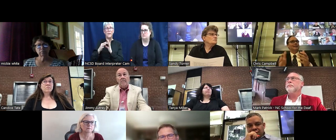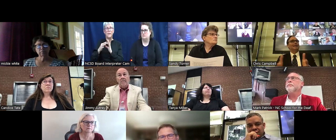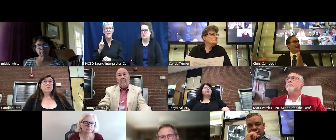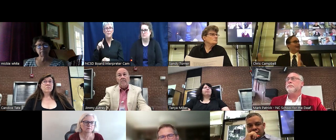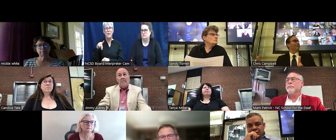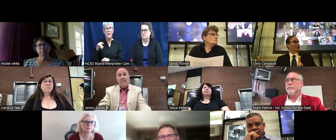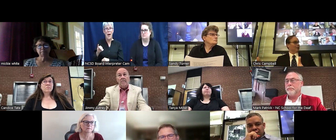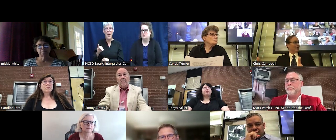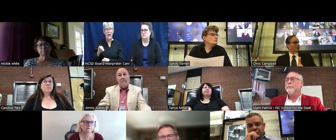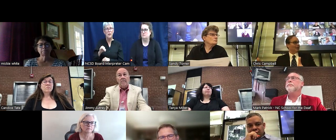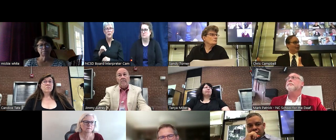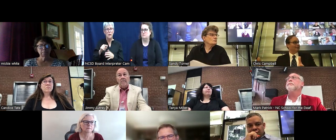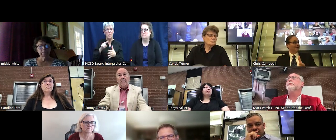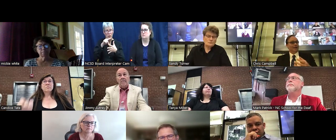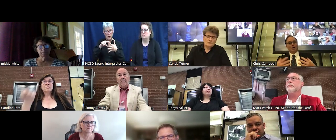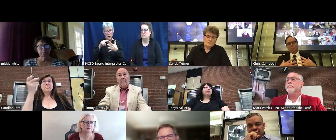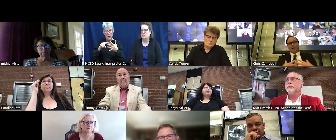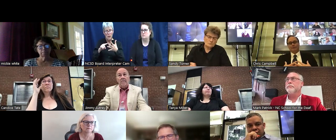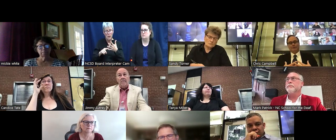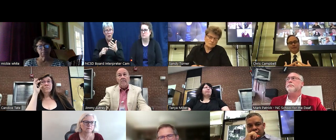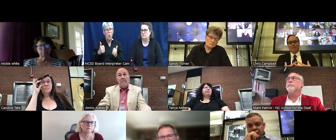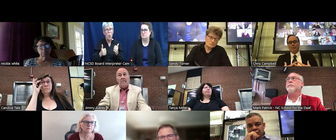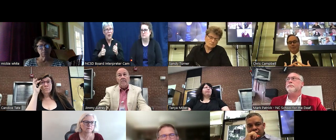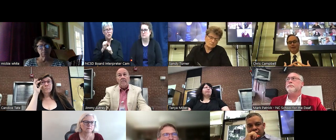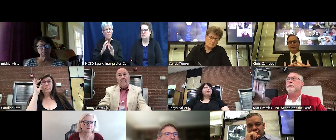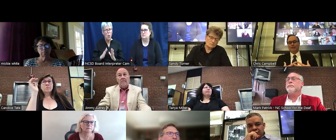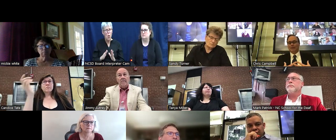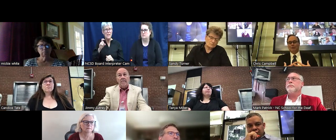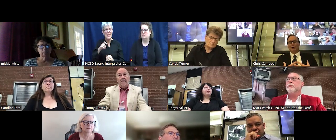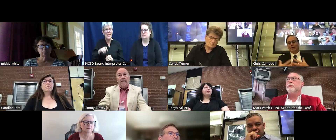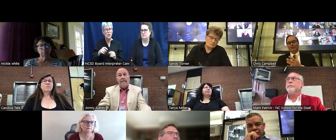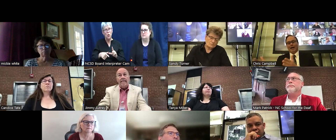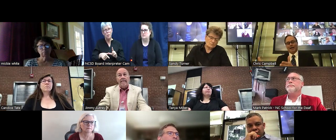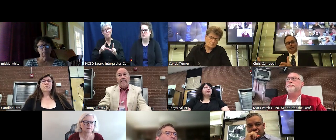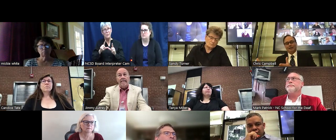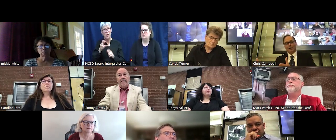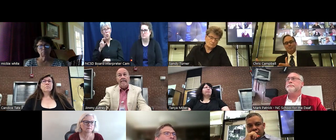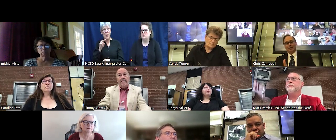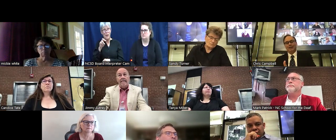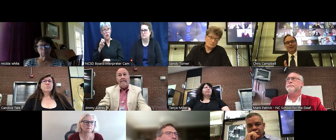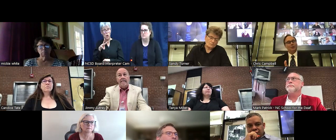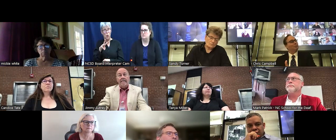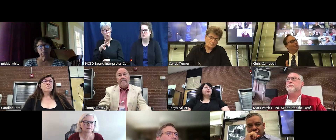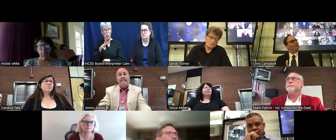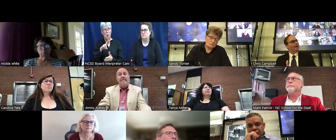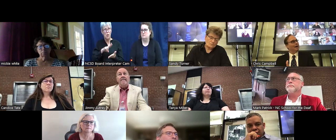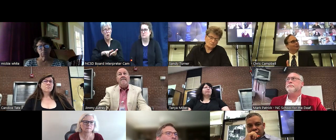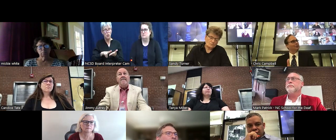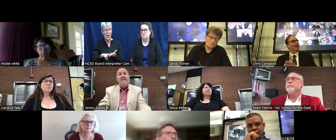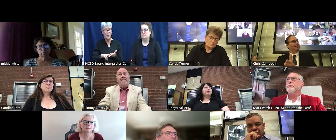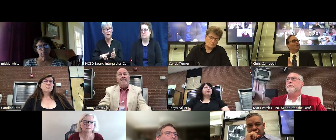that need to have renewed contracts. But in my opinion, as an attorney, that ability to approve that contract does